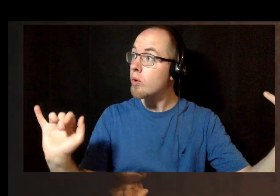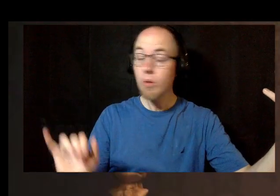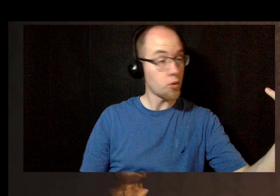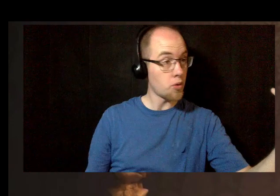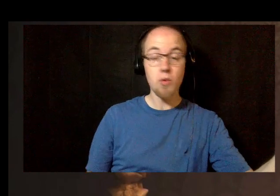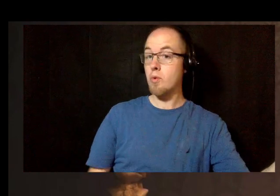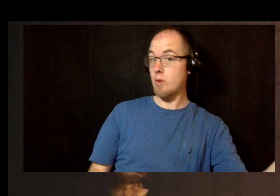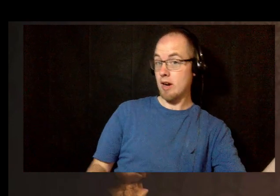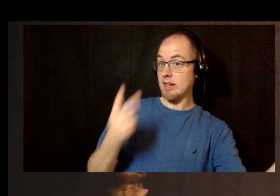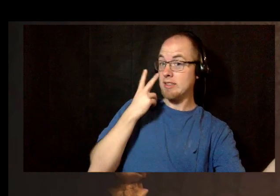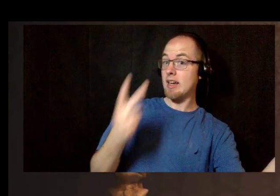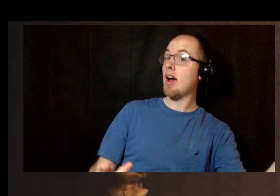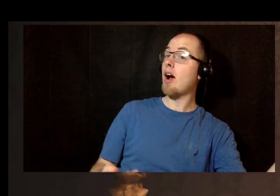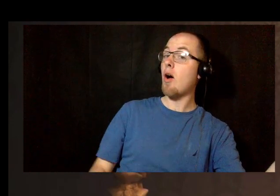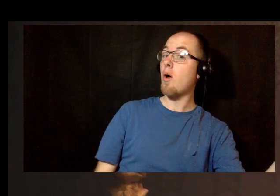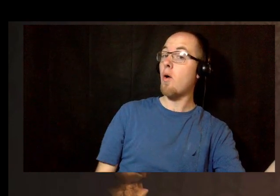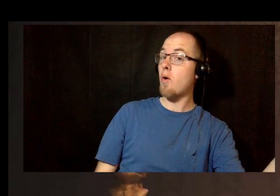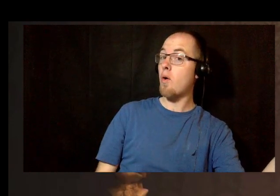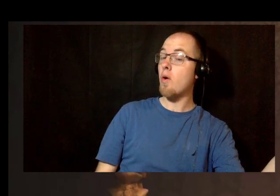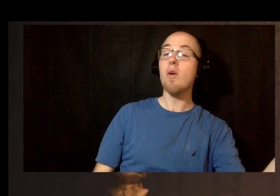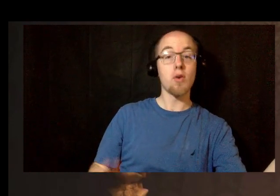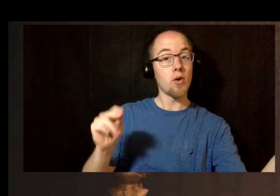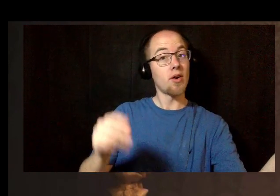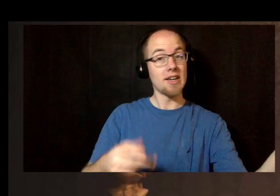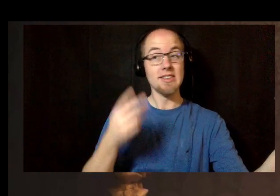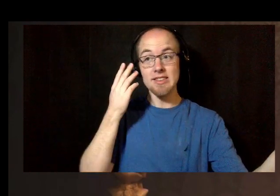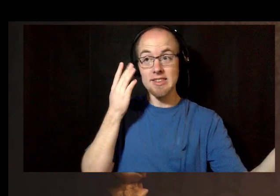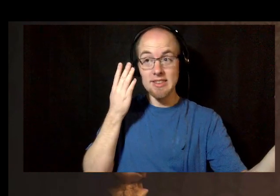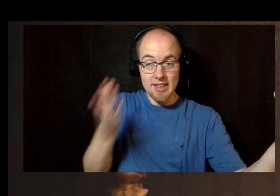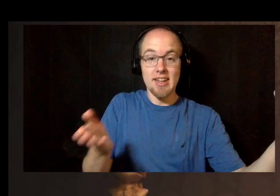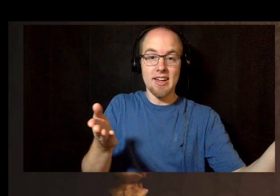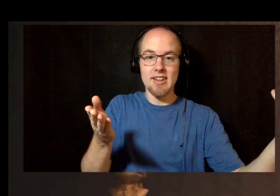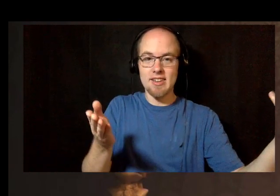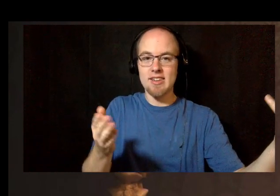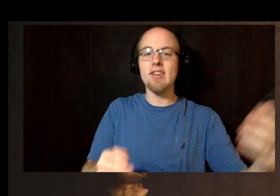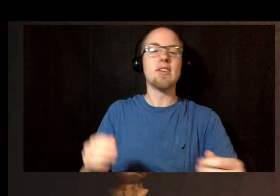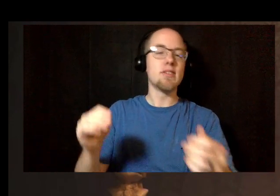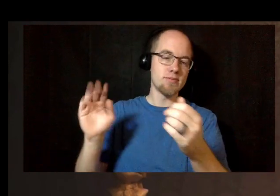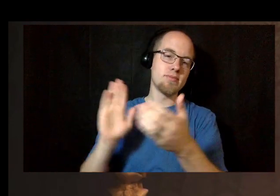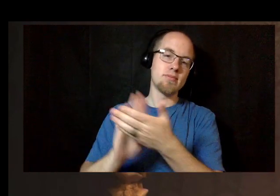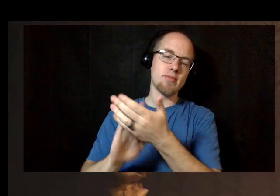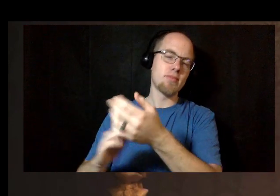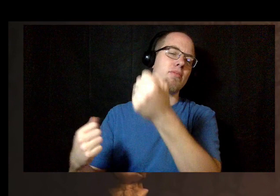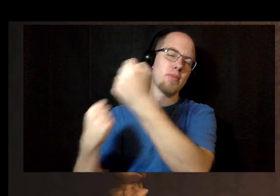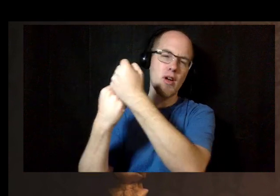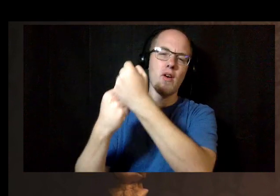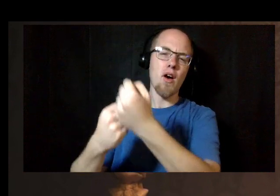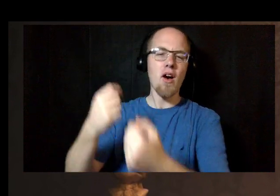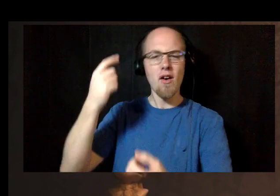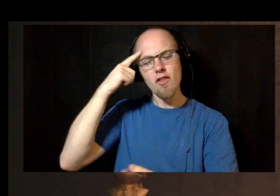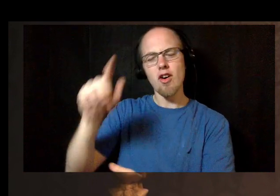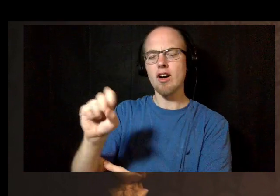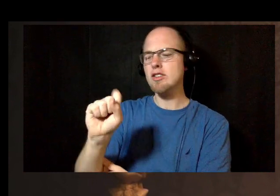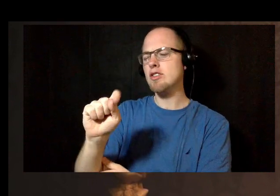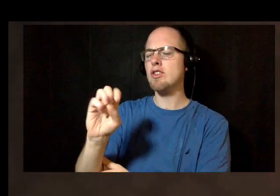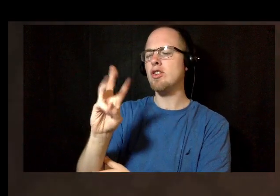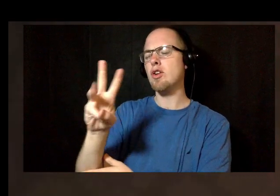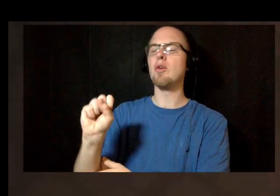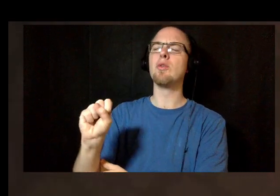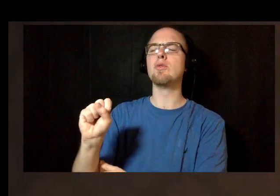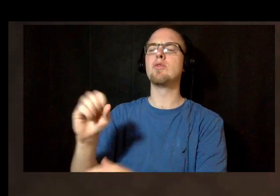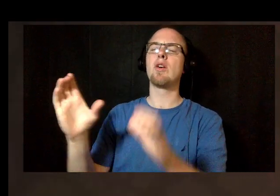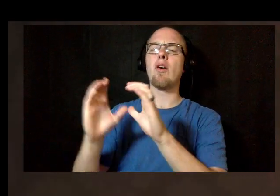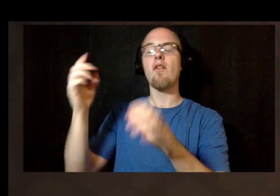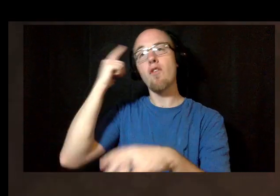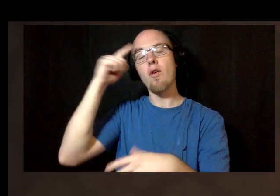Yes. So we did that just to justify Stu's certificate 4 in fucking theatre production.